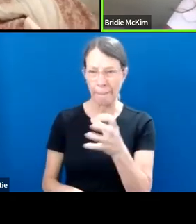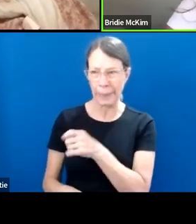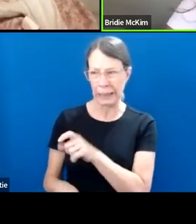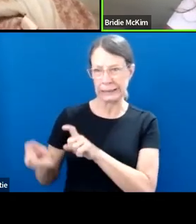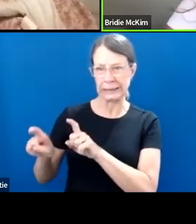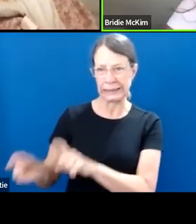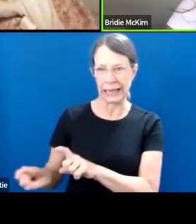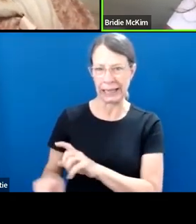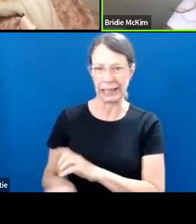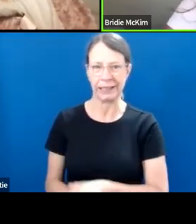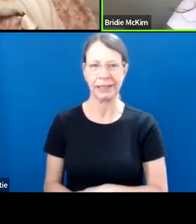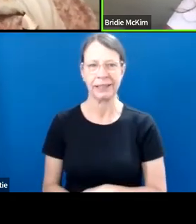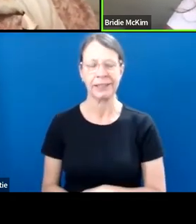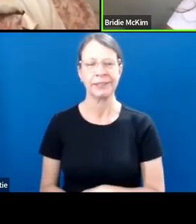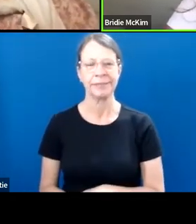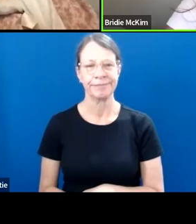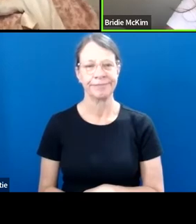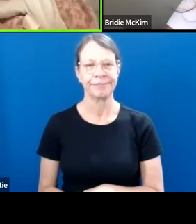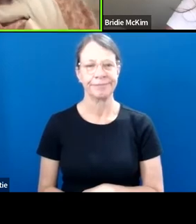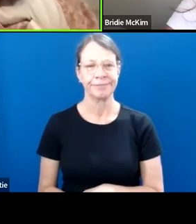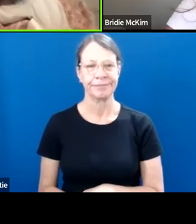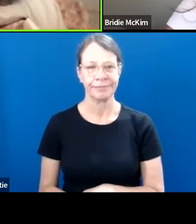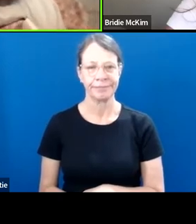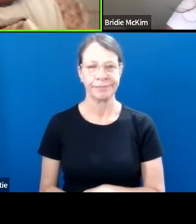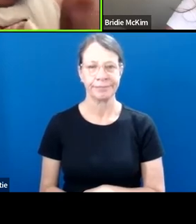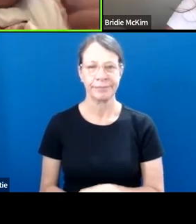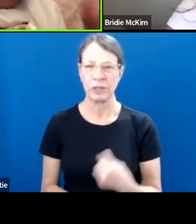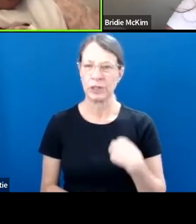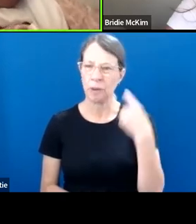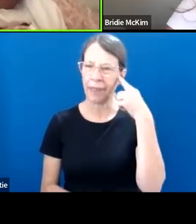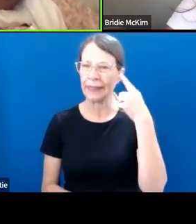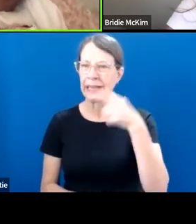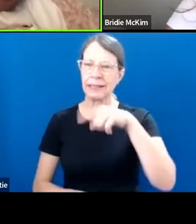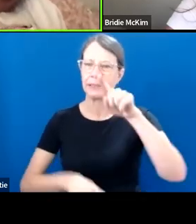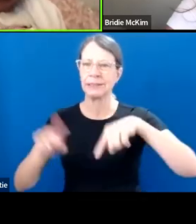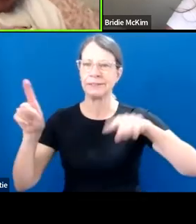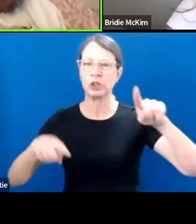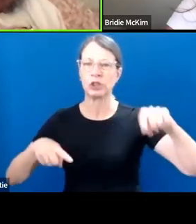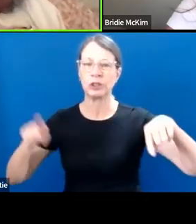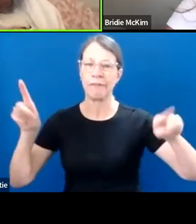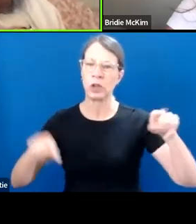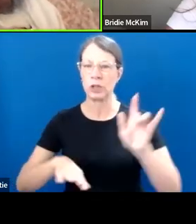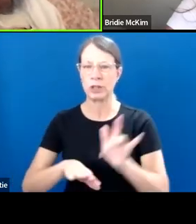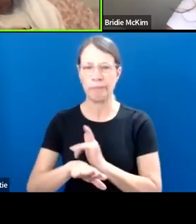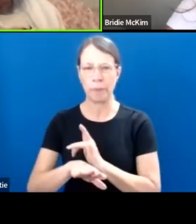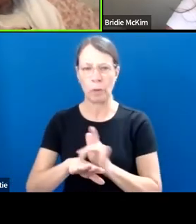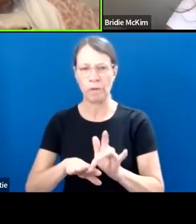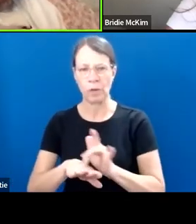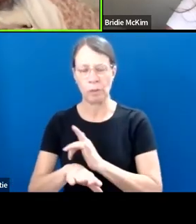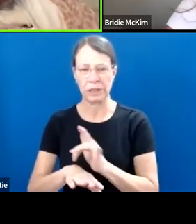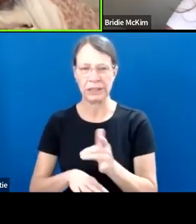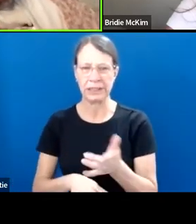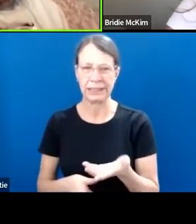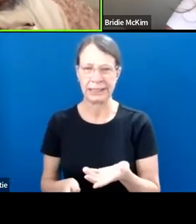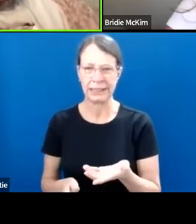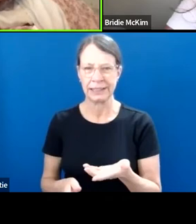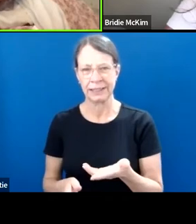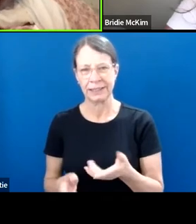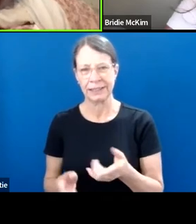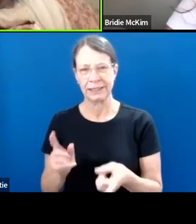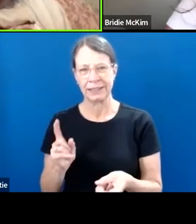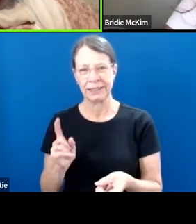Yeah. I think as diverse artists, we have this compulsion